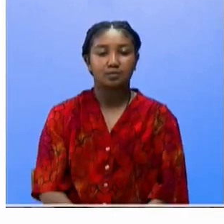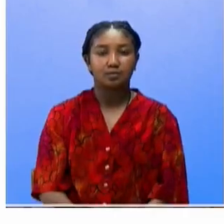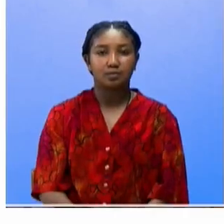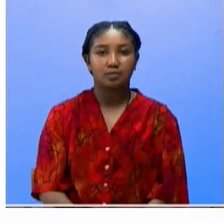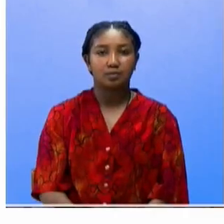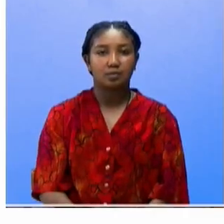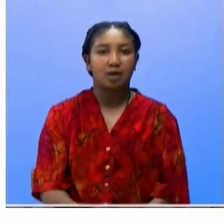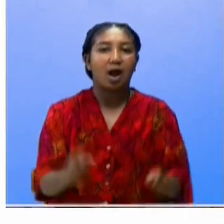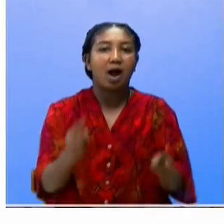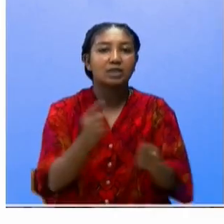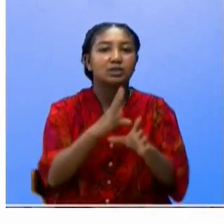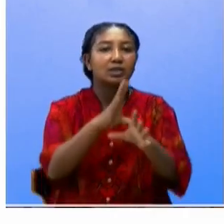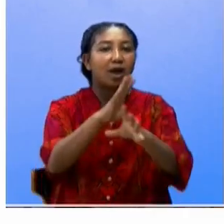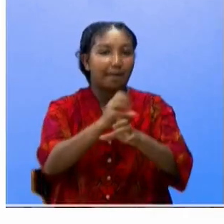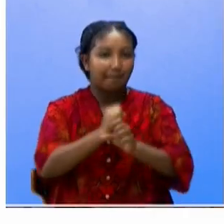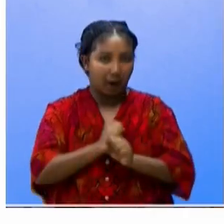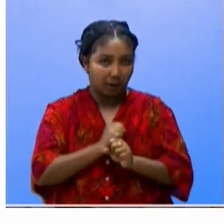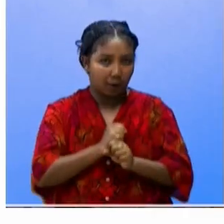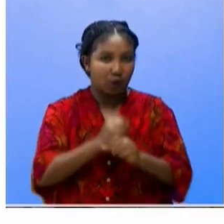of the action.